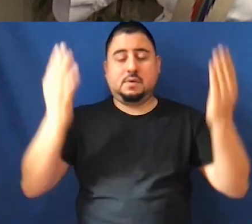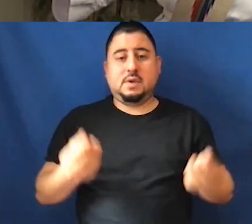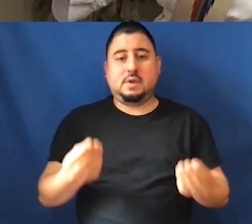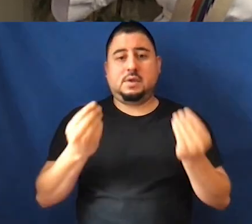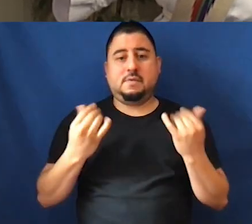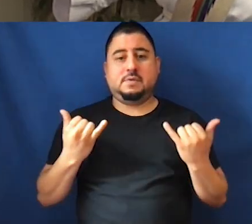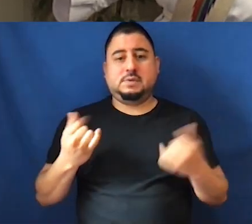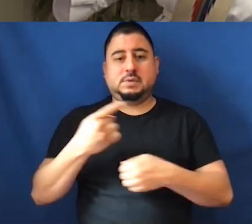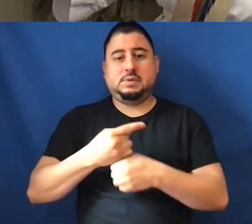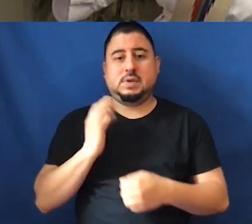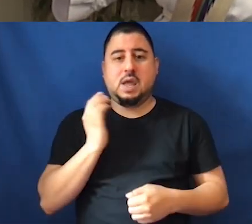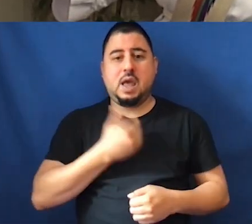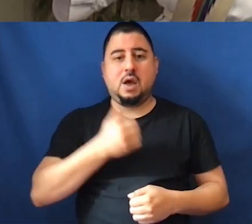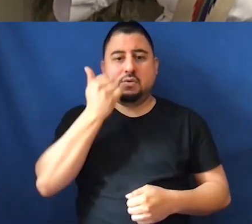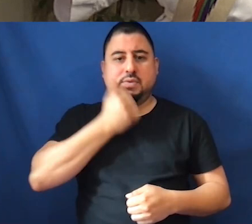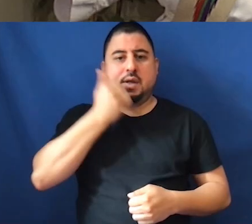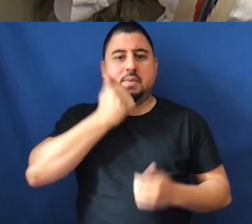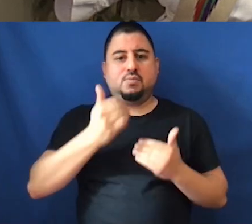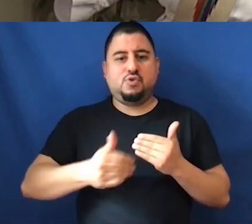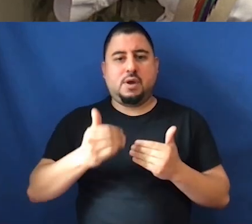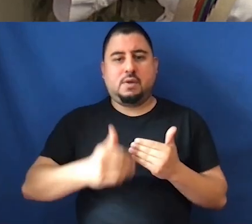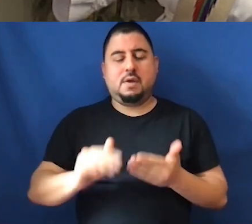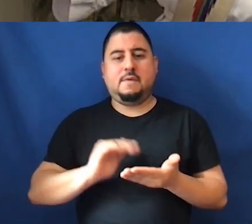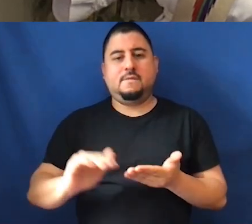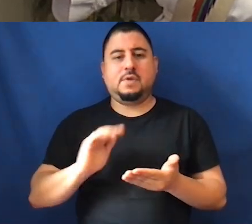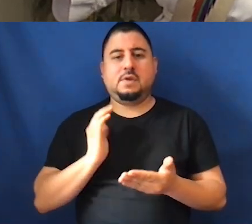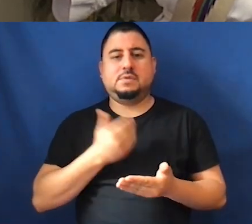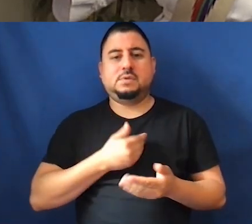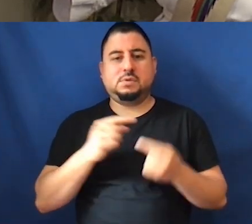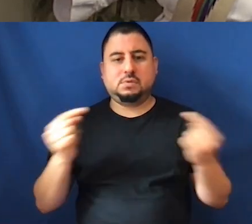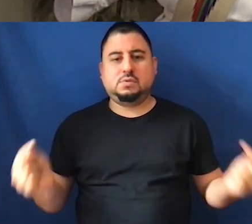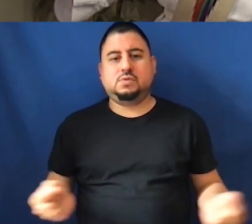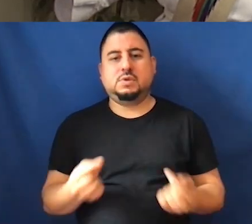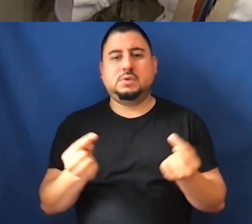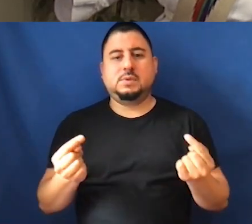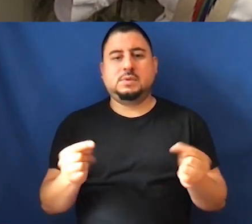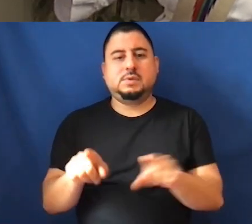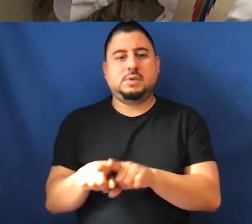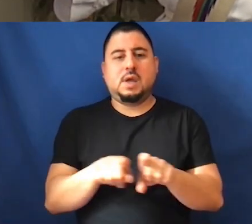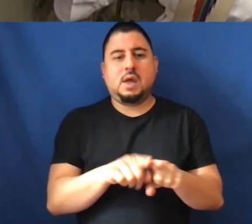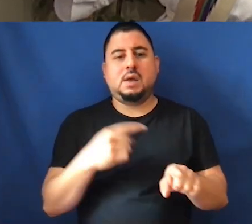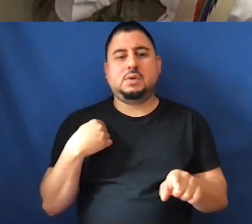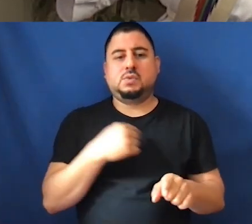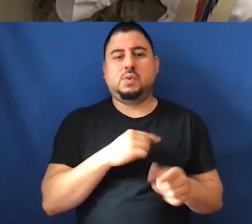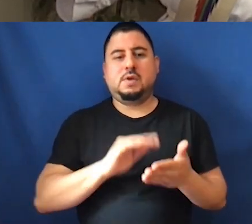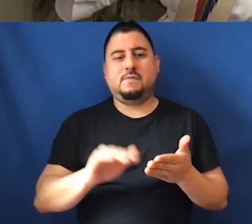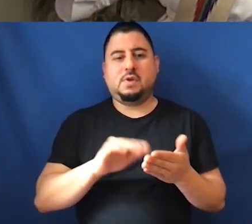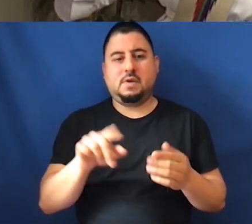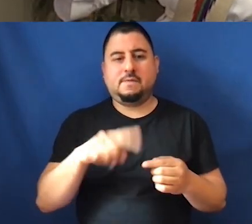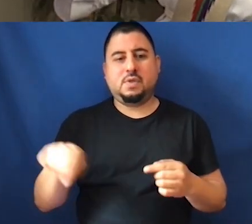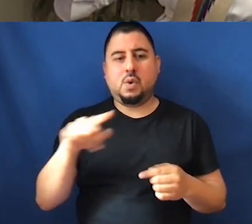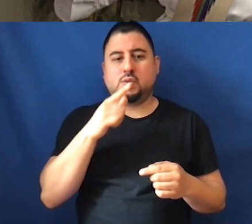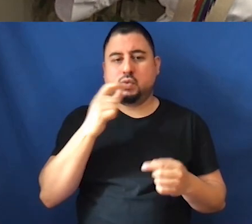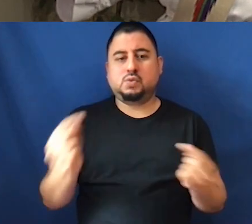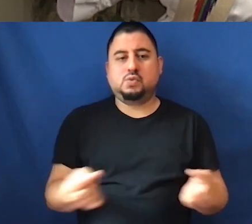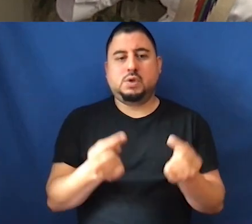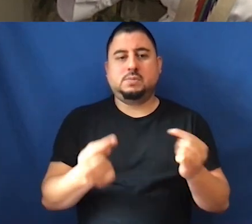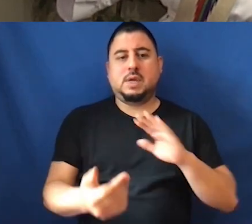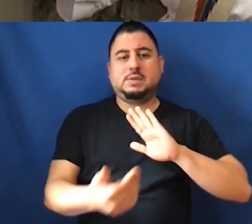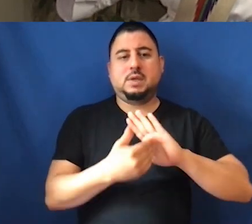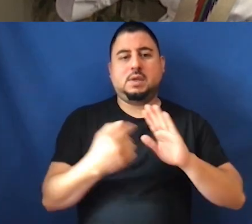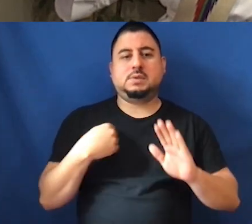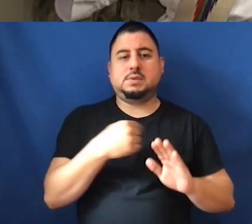heaven. Give us this day our daily bread, and forgive us our trespasses, as we forgive those